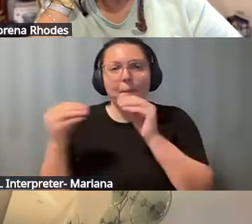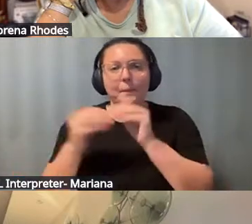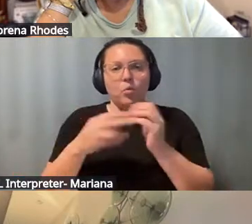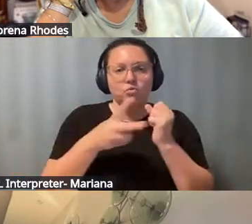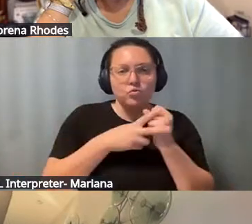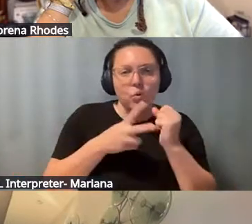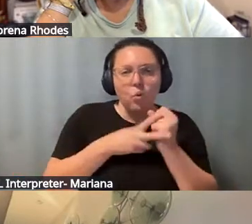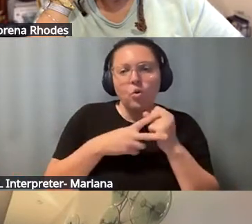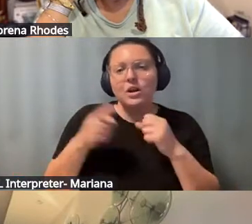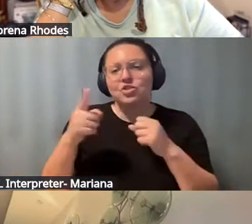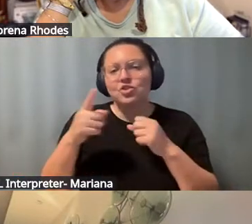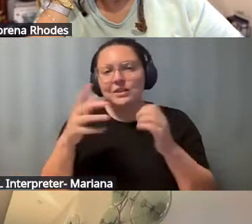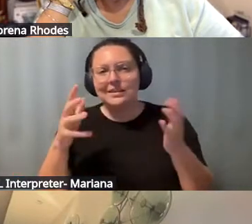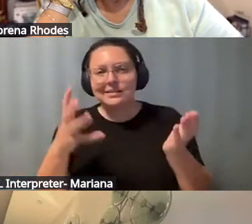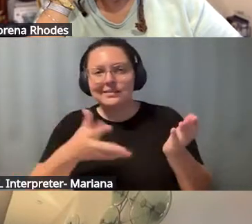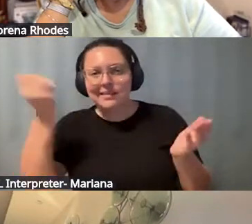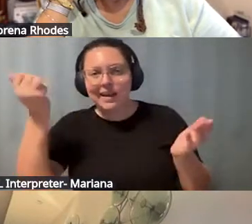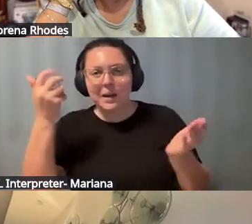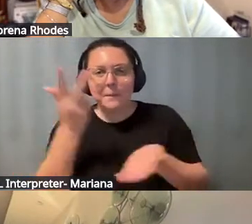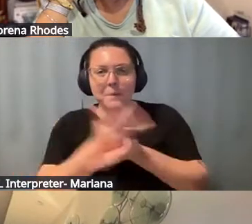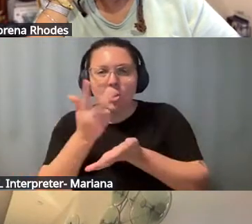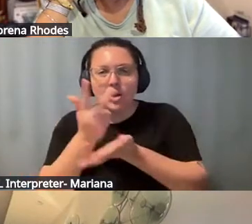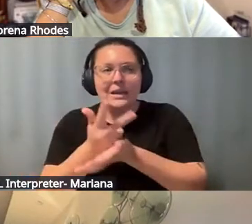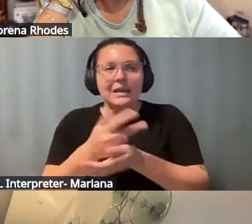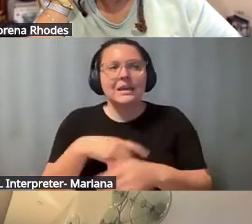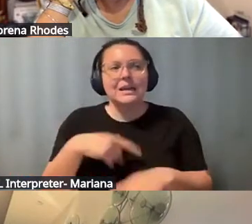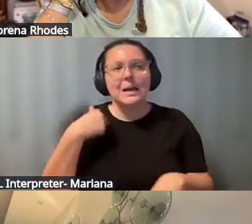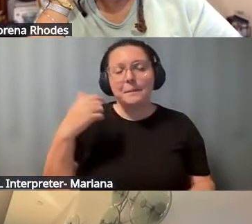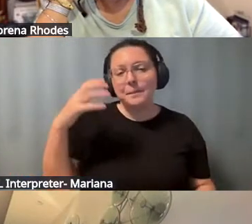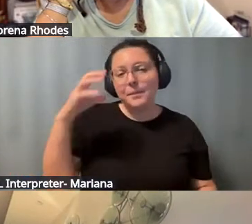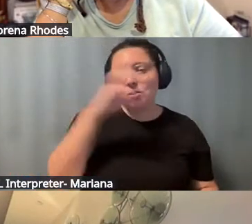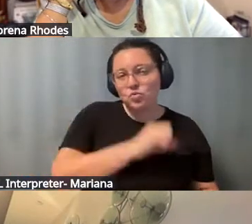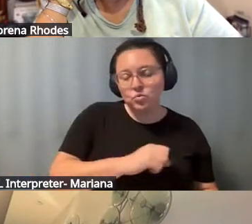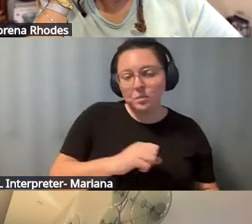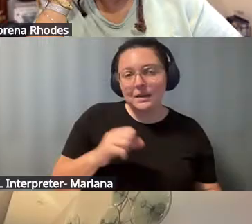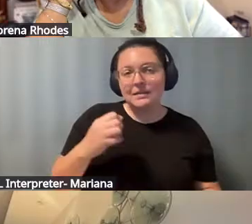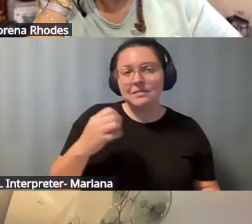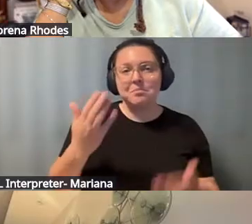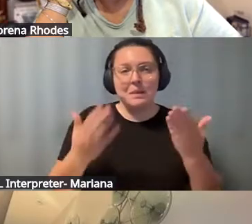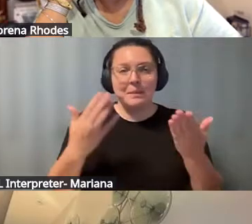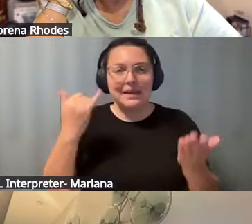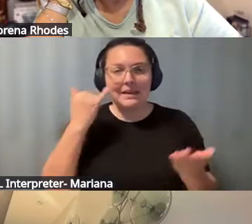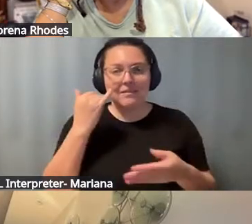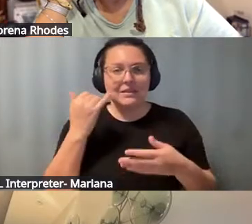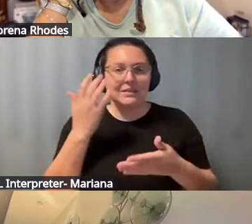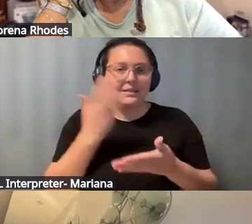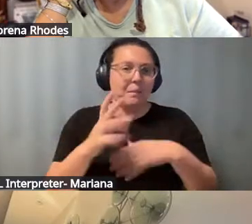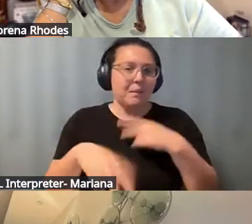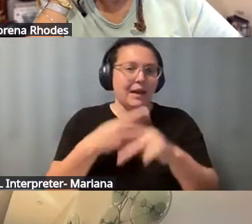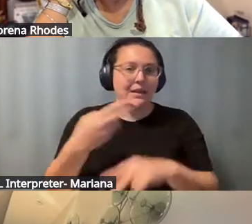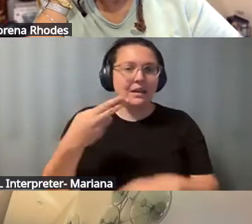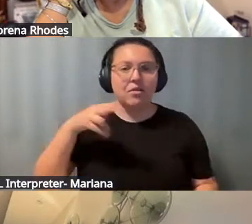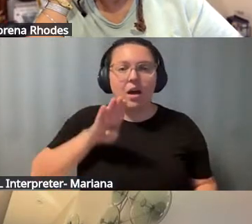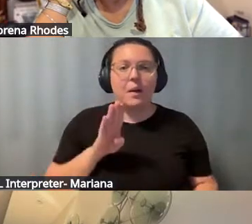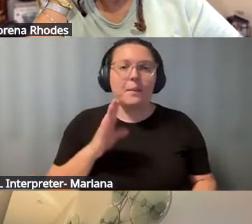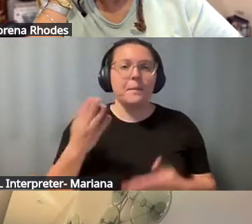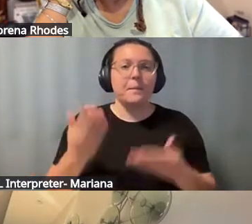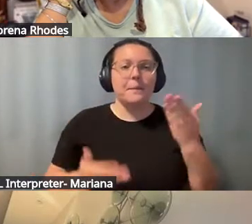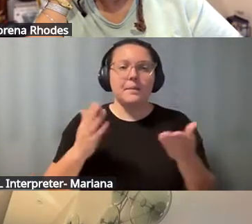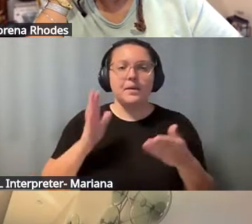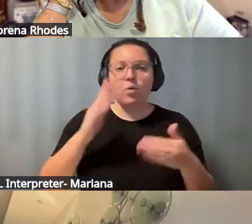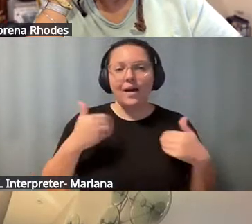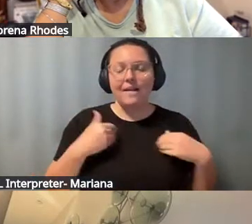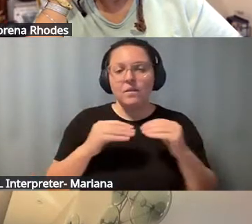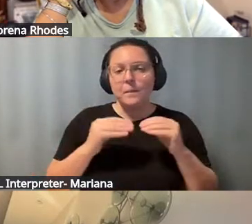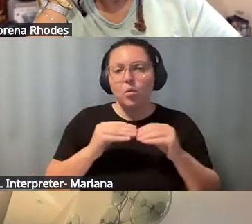Are they taking away parking? I'm assuming if it is some sort of hub, that there would be a greater security presence